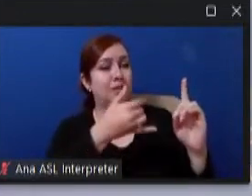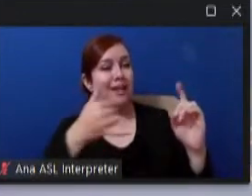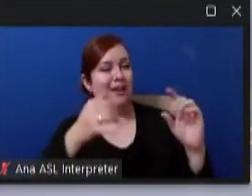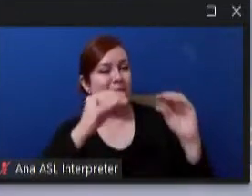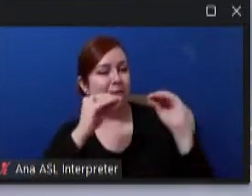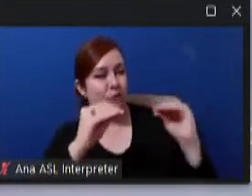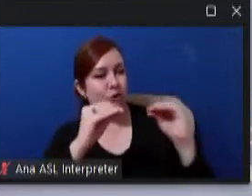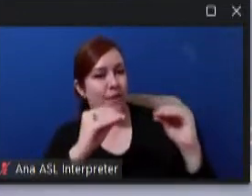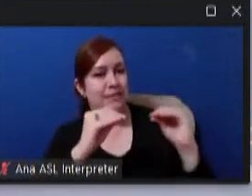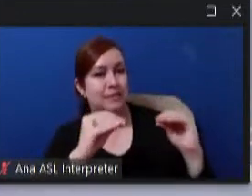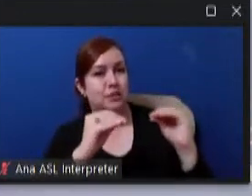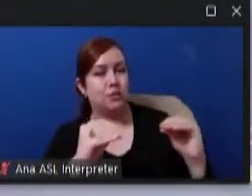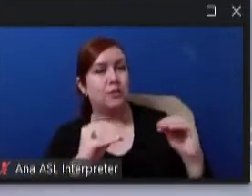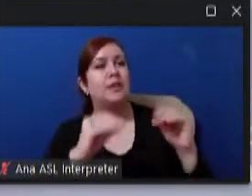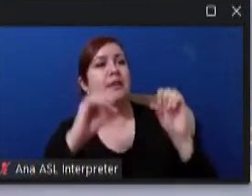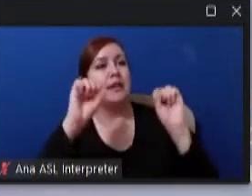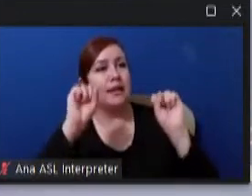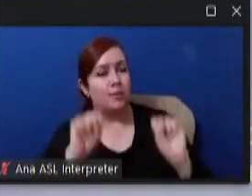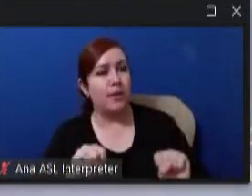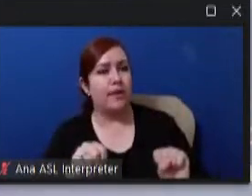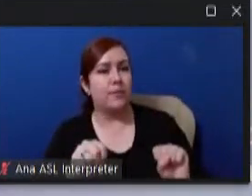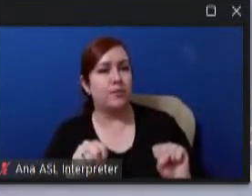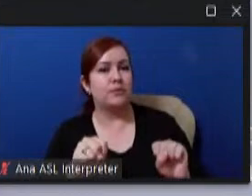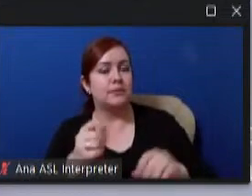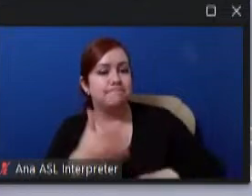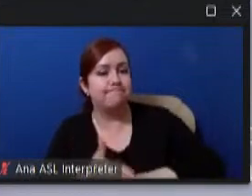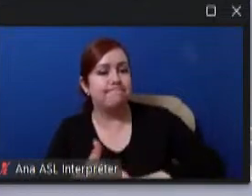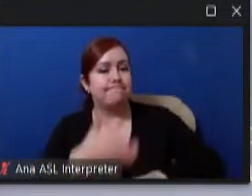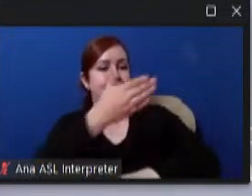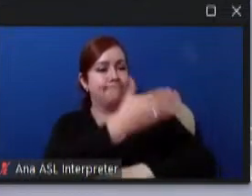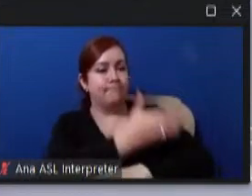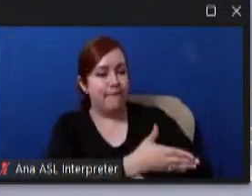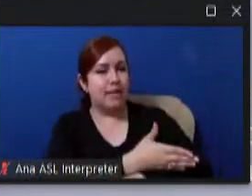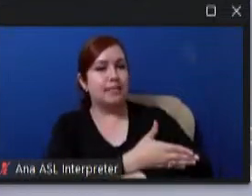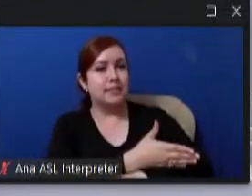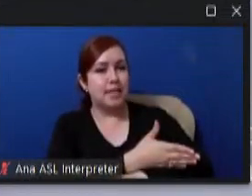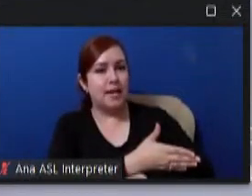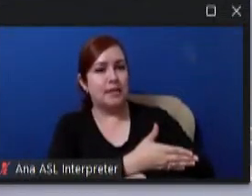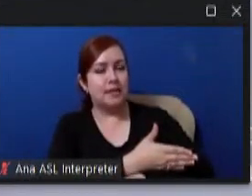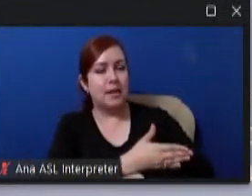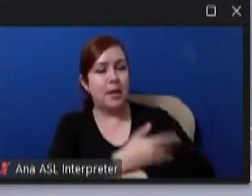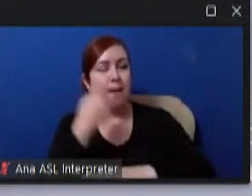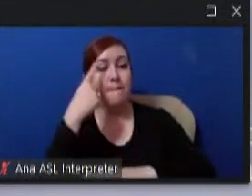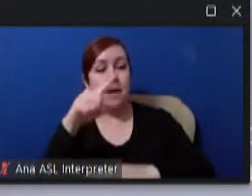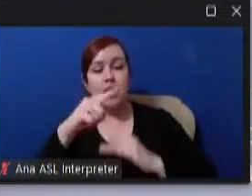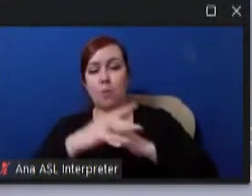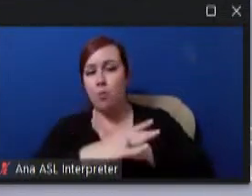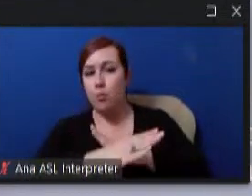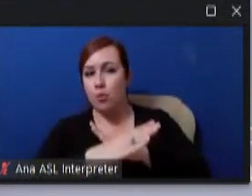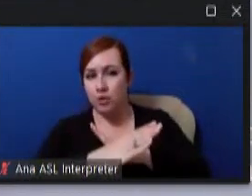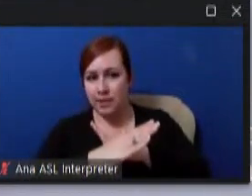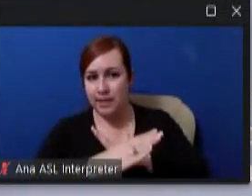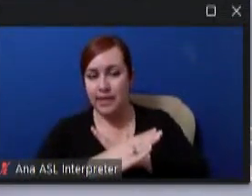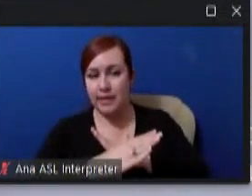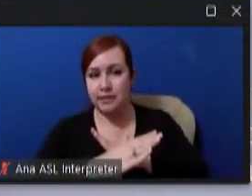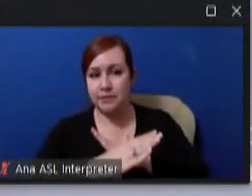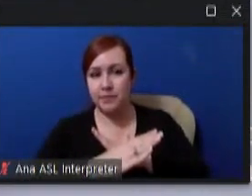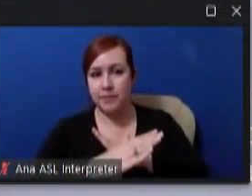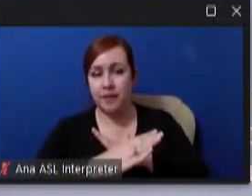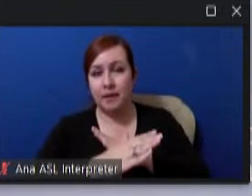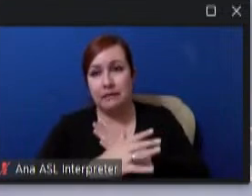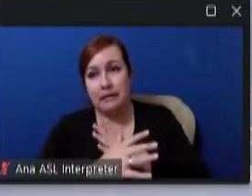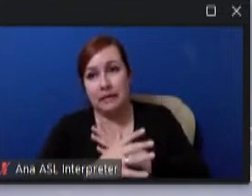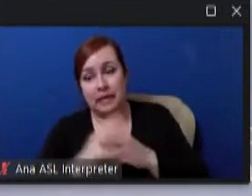of the mind that education and training are what can help us